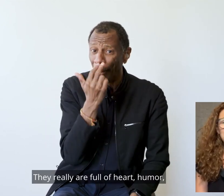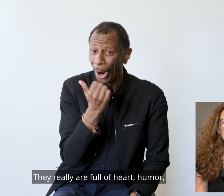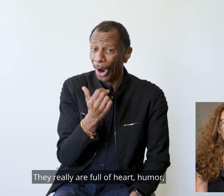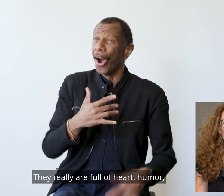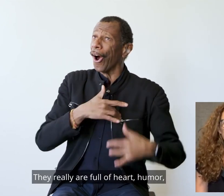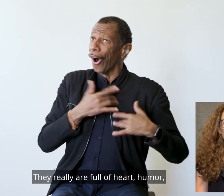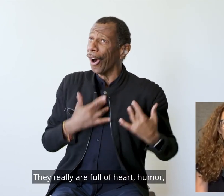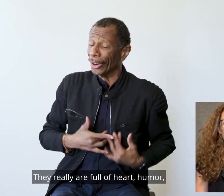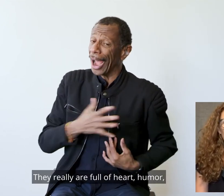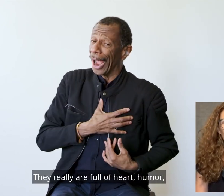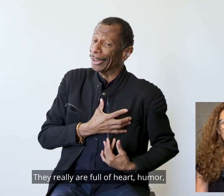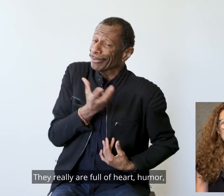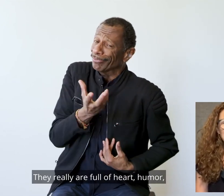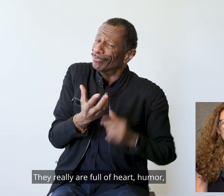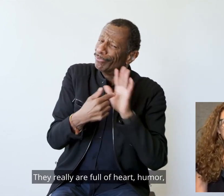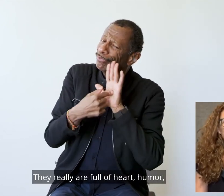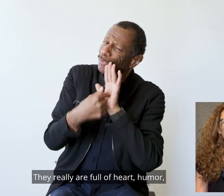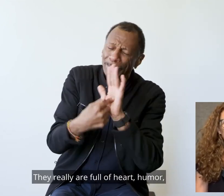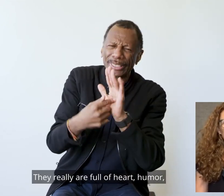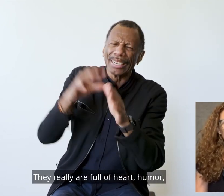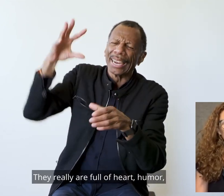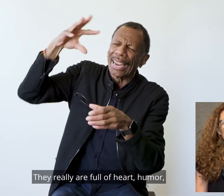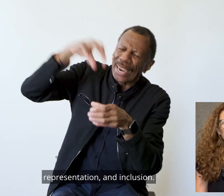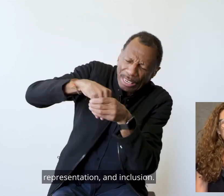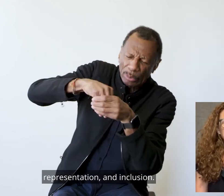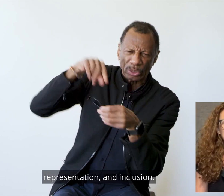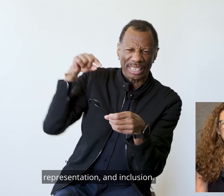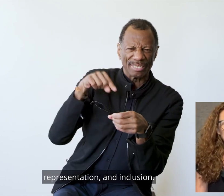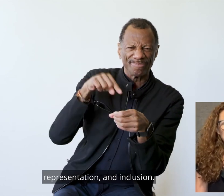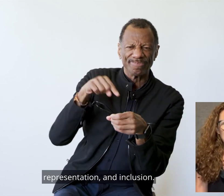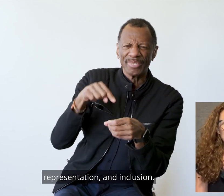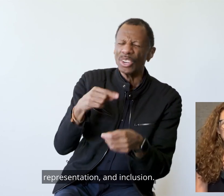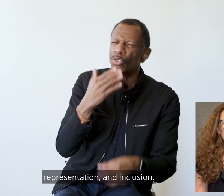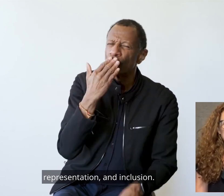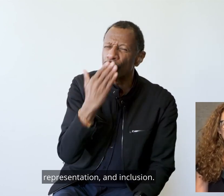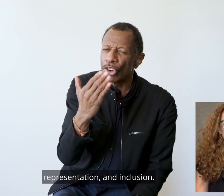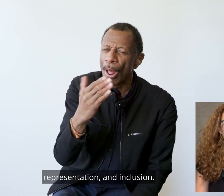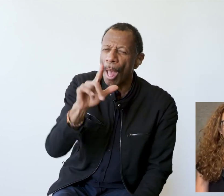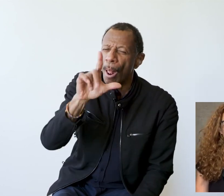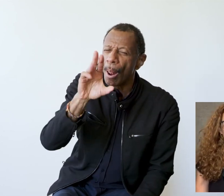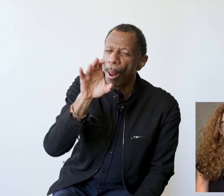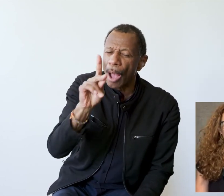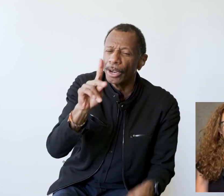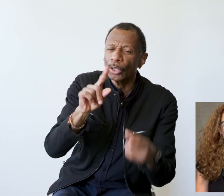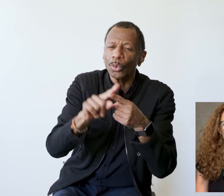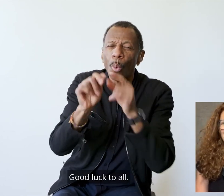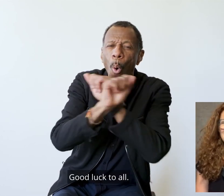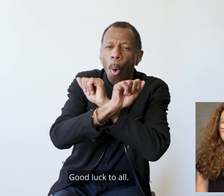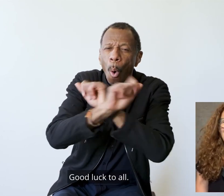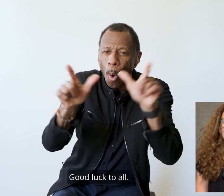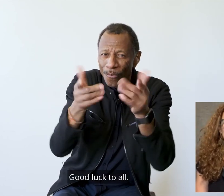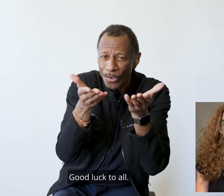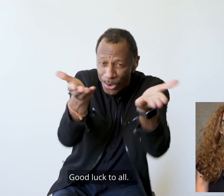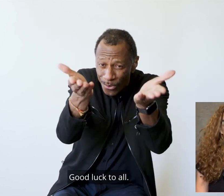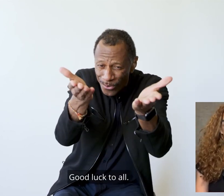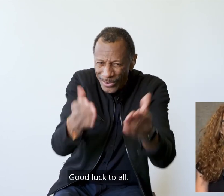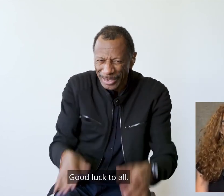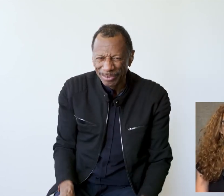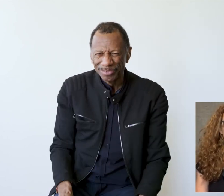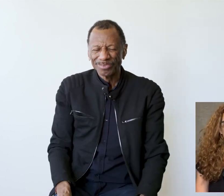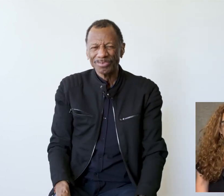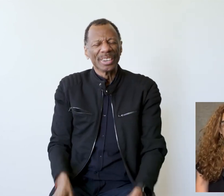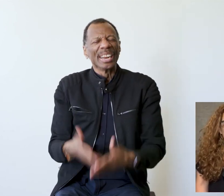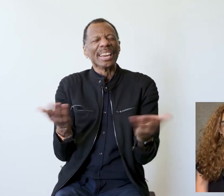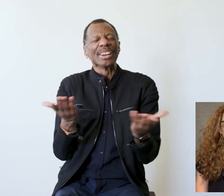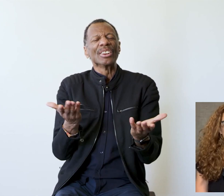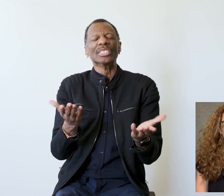They really are full of heart, humor, representation, and inclusion. Good luck to all.